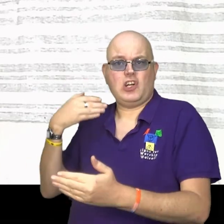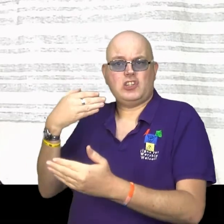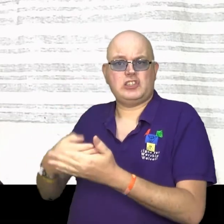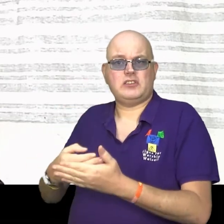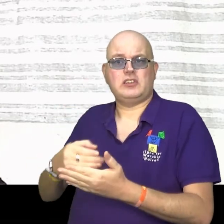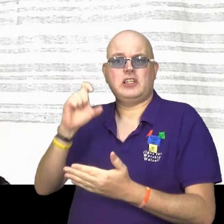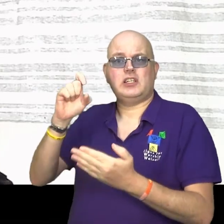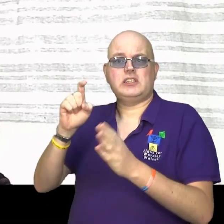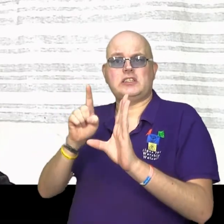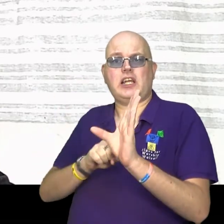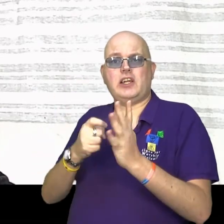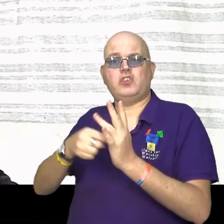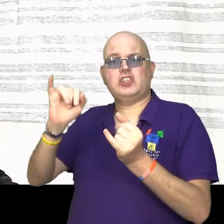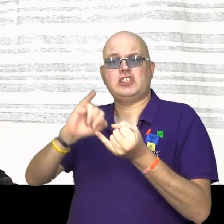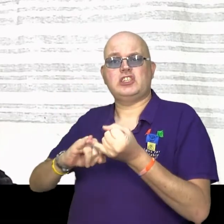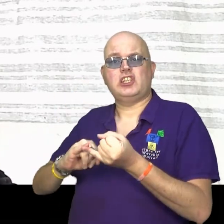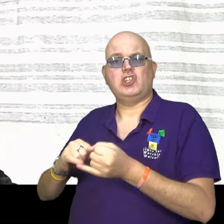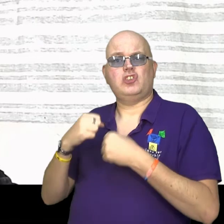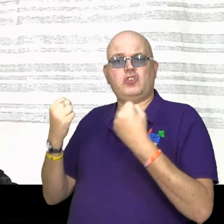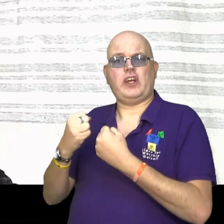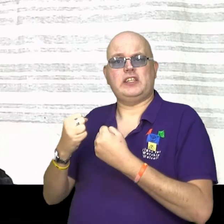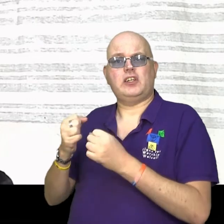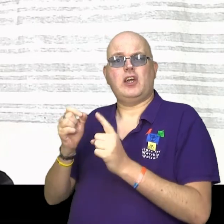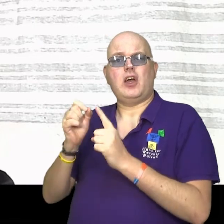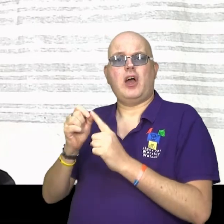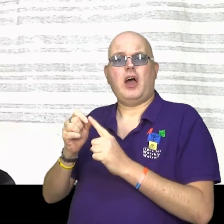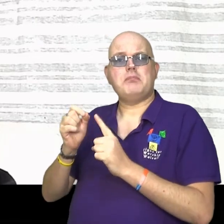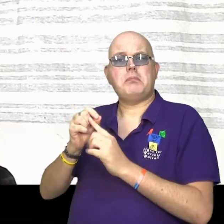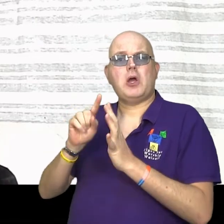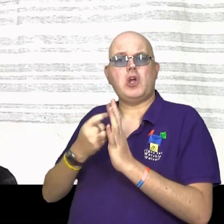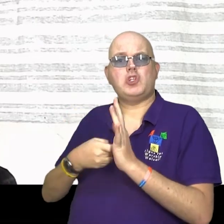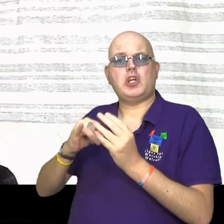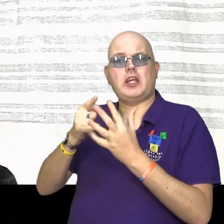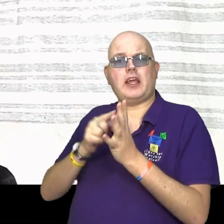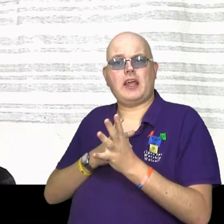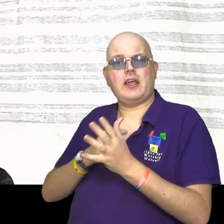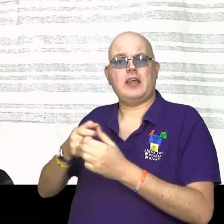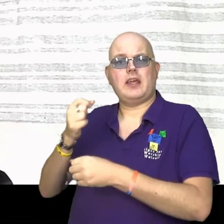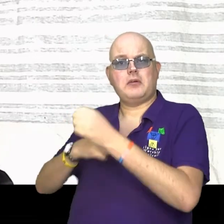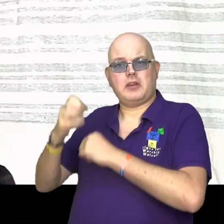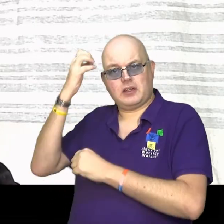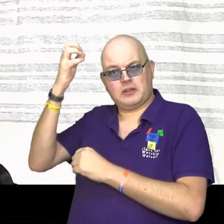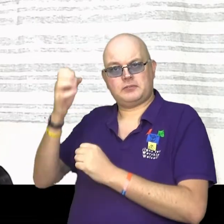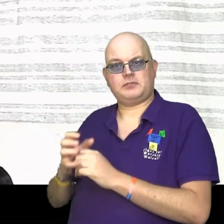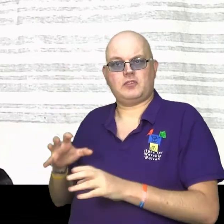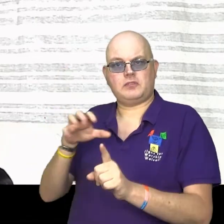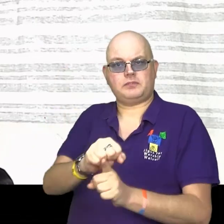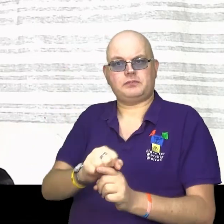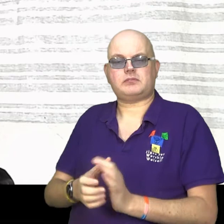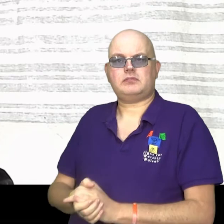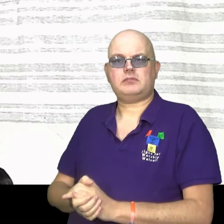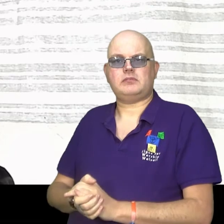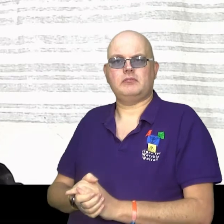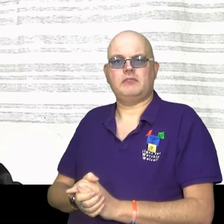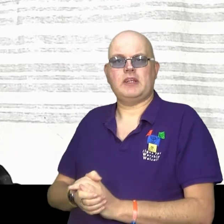until Cyrus the Great of Persia took over the country. After 3 years of being king, Nabonidus